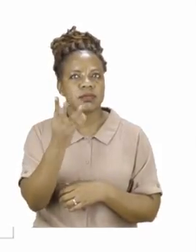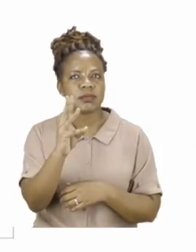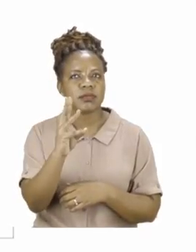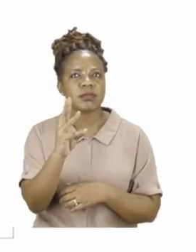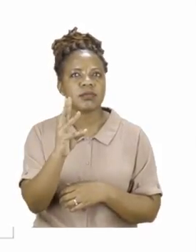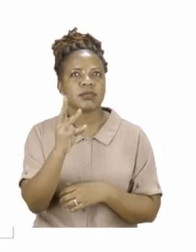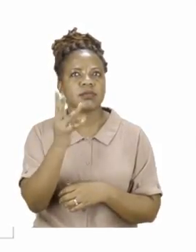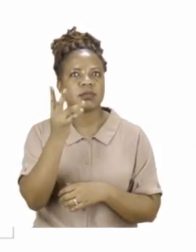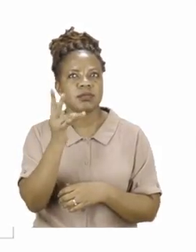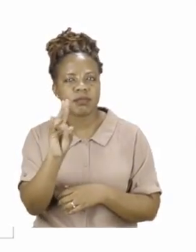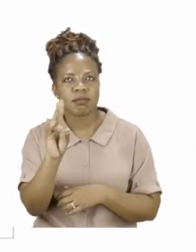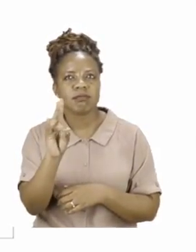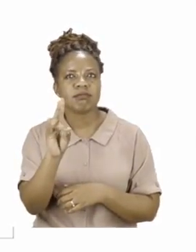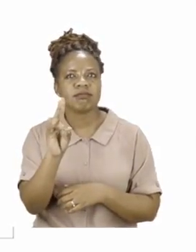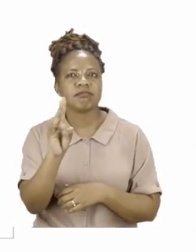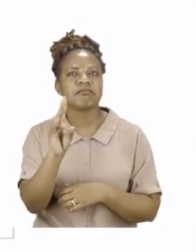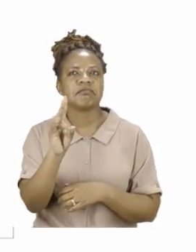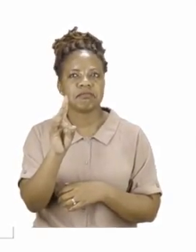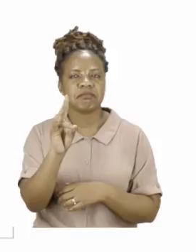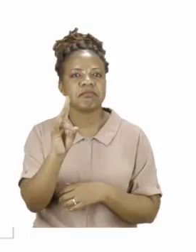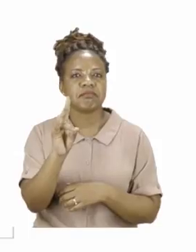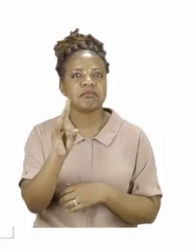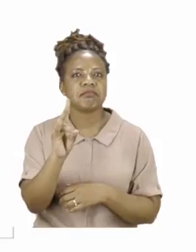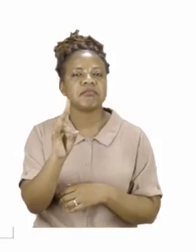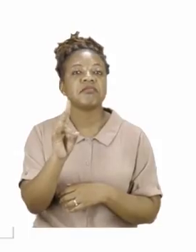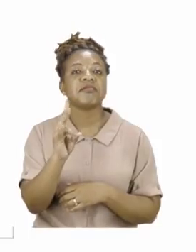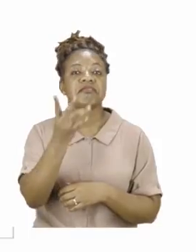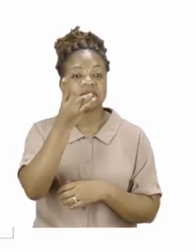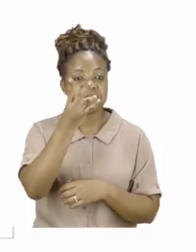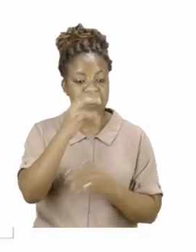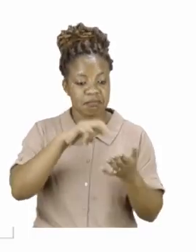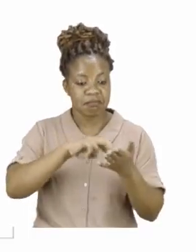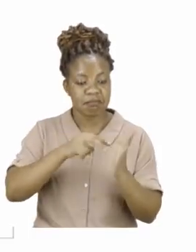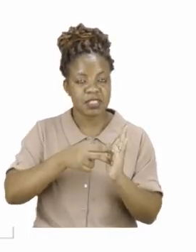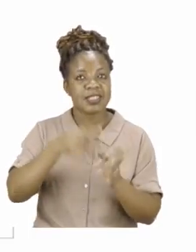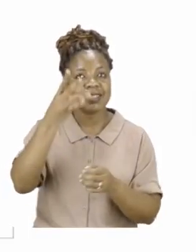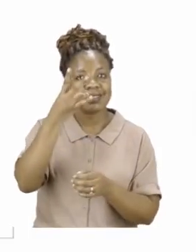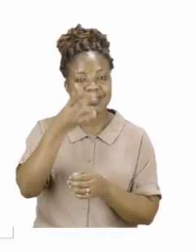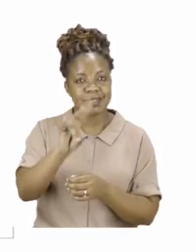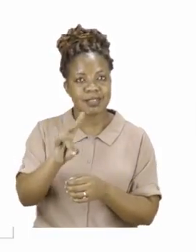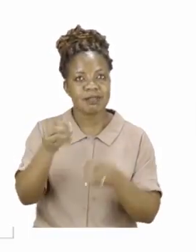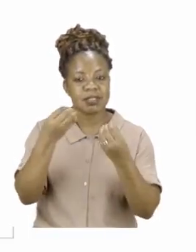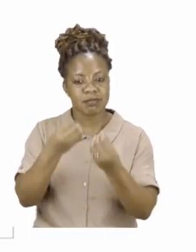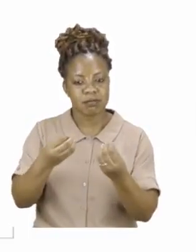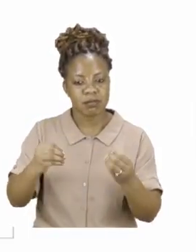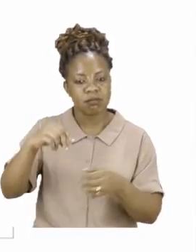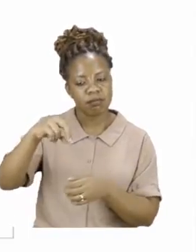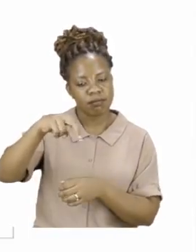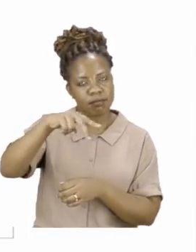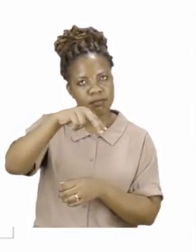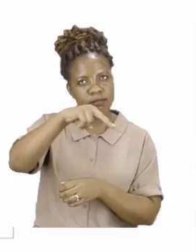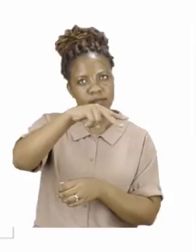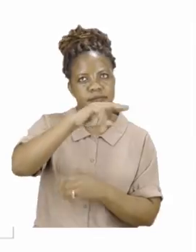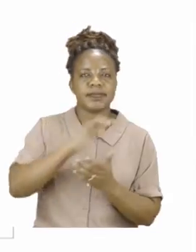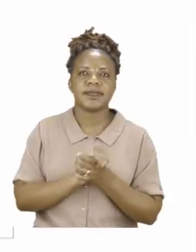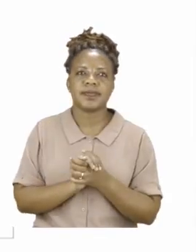6, 7. So our answer is 7. Let's take a look at number